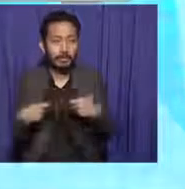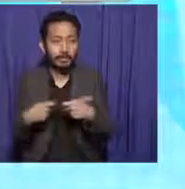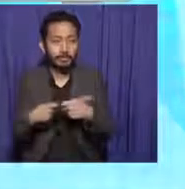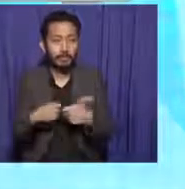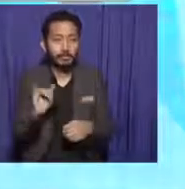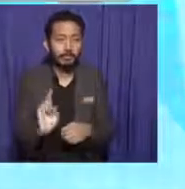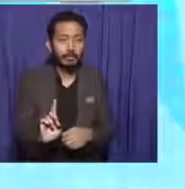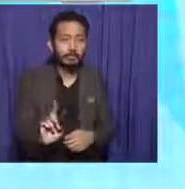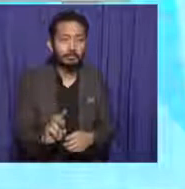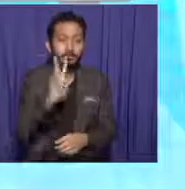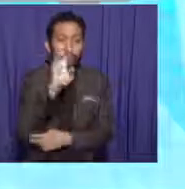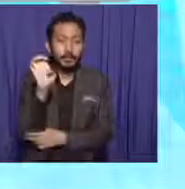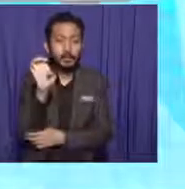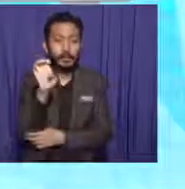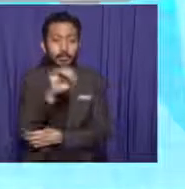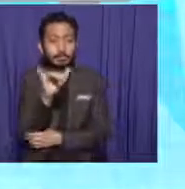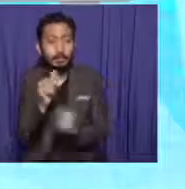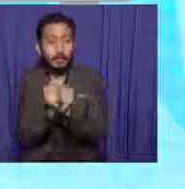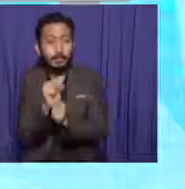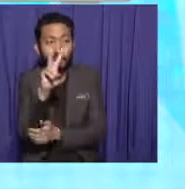to V naught sine omega T.